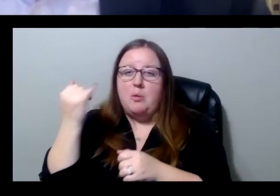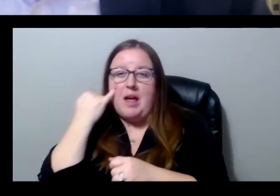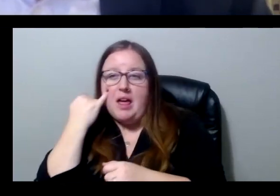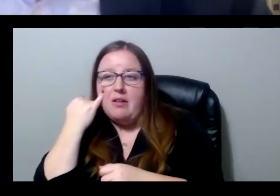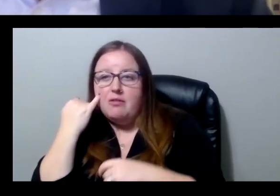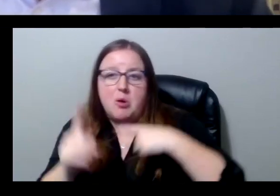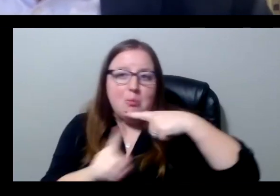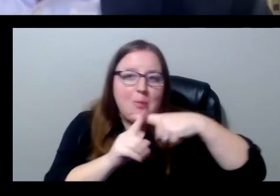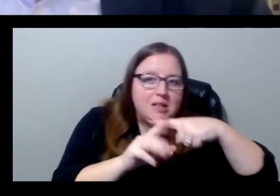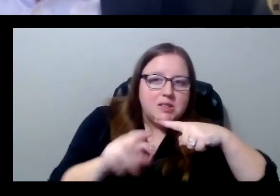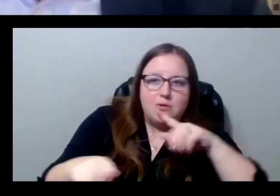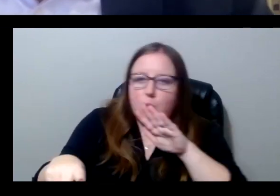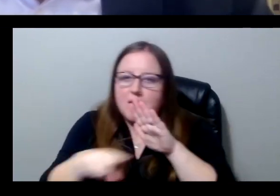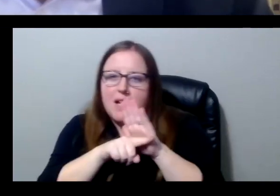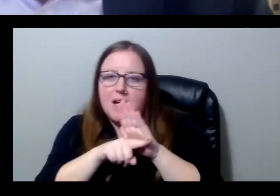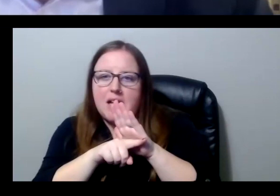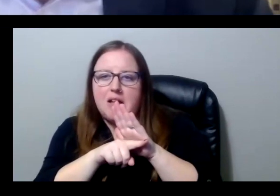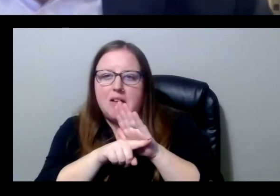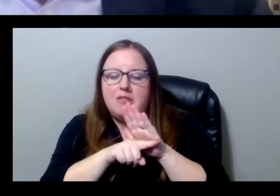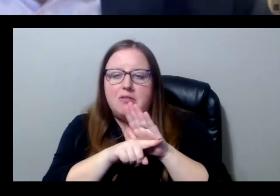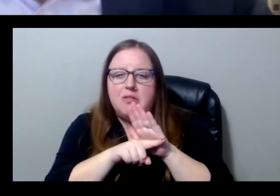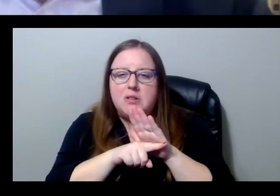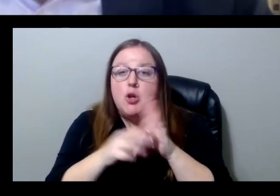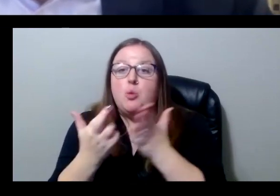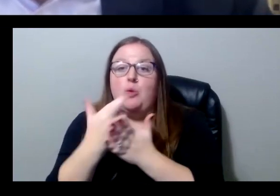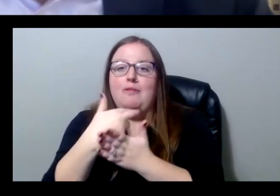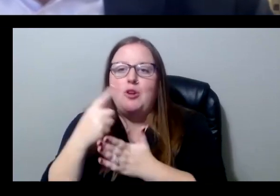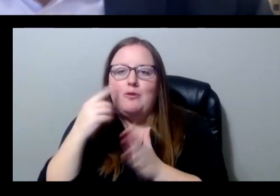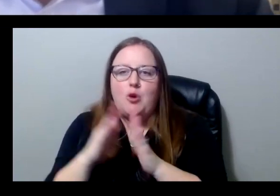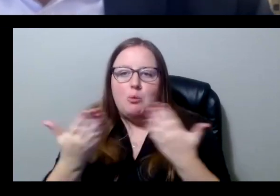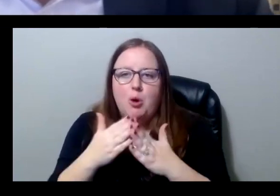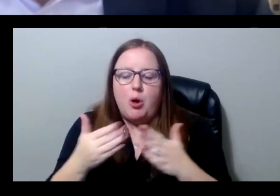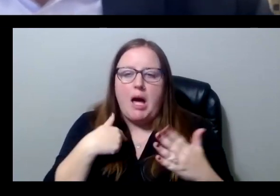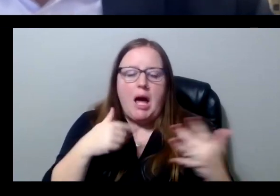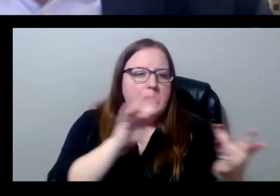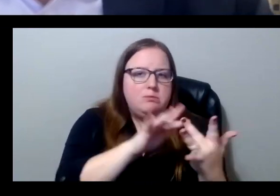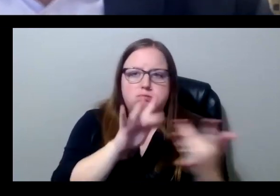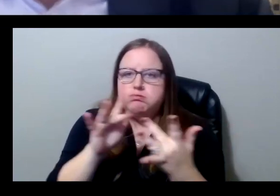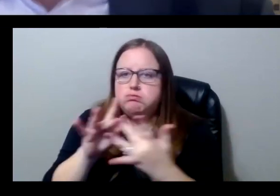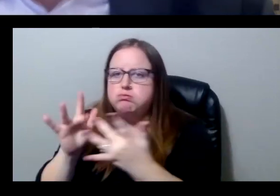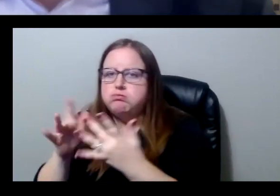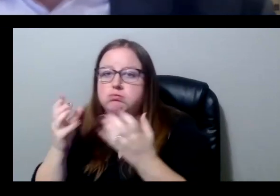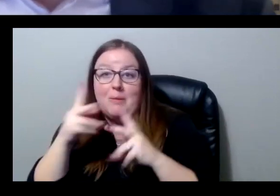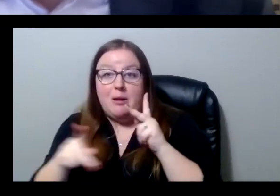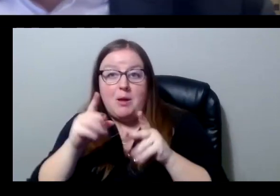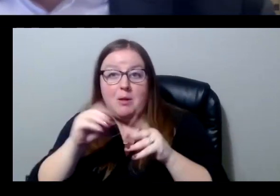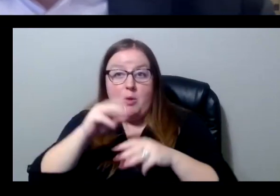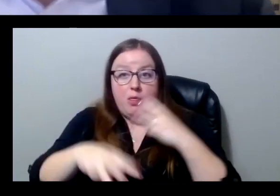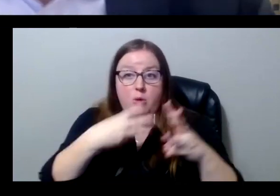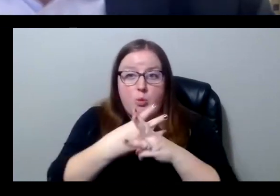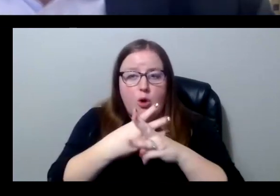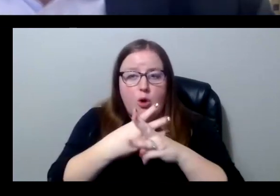were wilted. The flowers in the front of the book. I don't know if you can show that. Back up again. And my wife and I and others in my family,